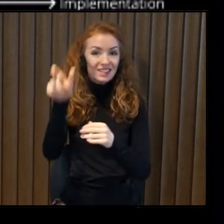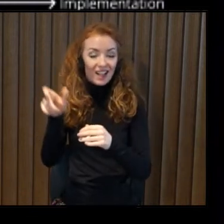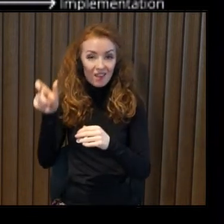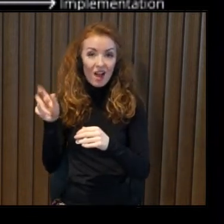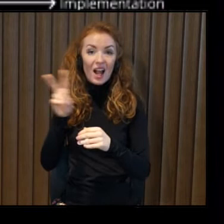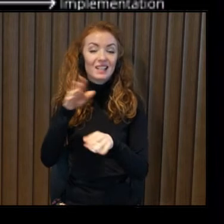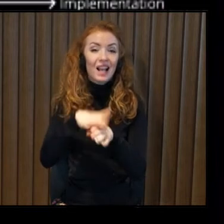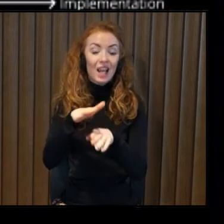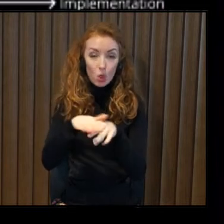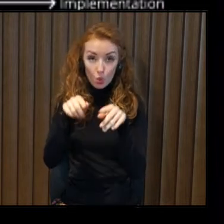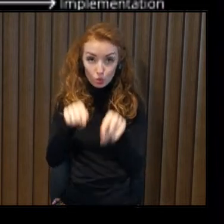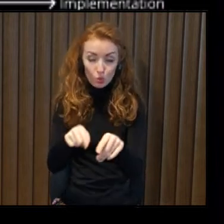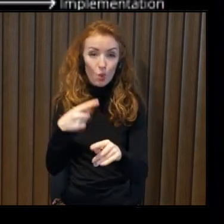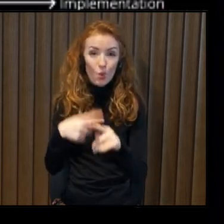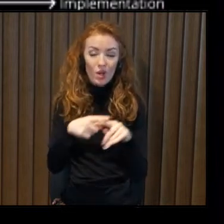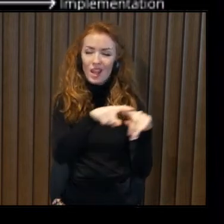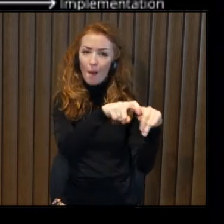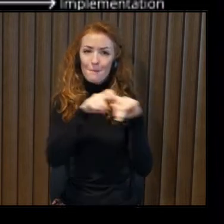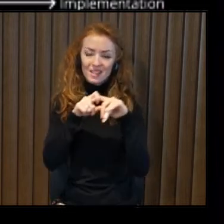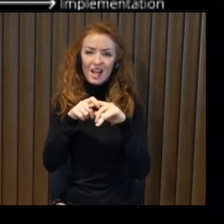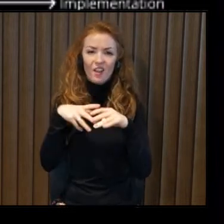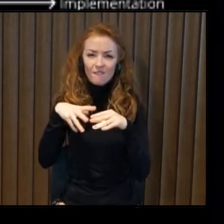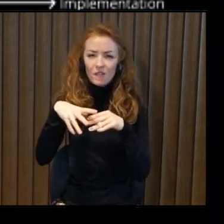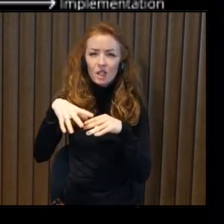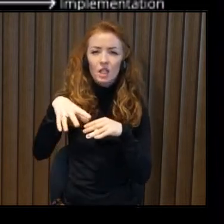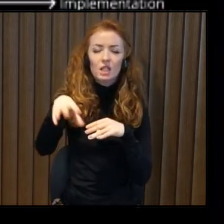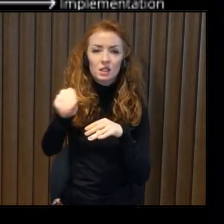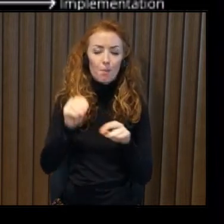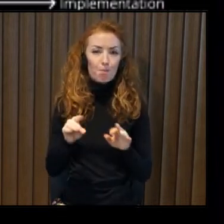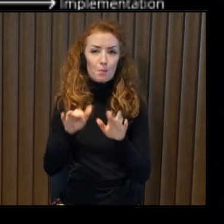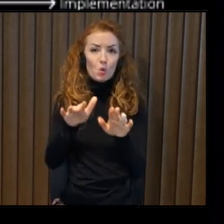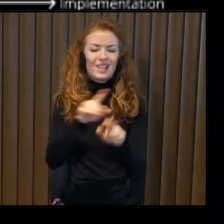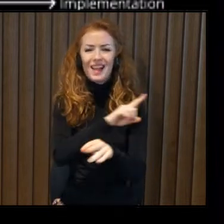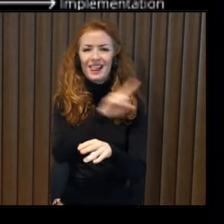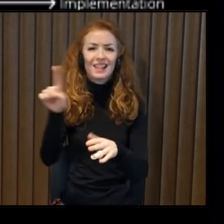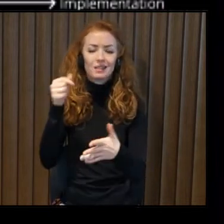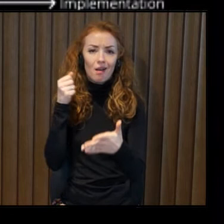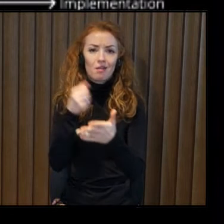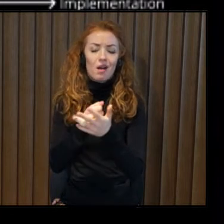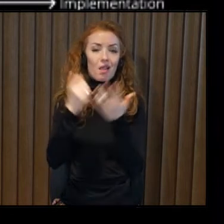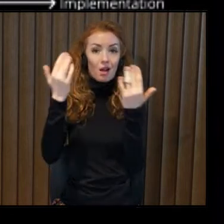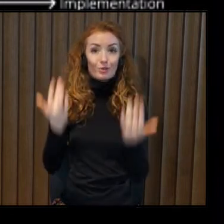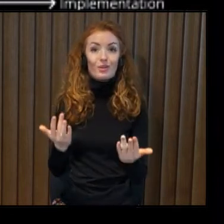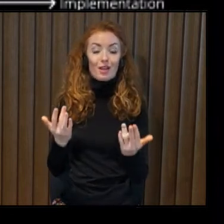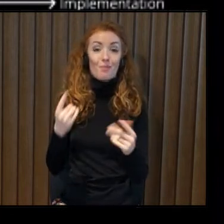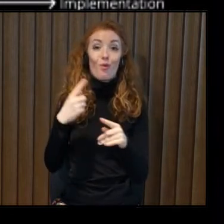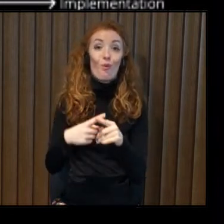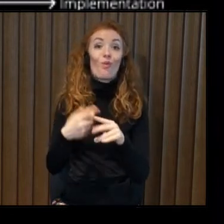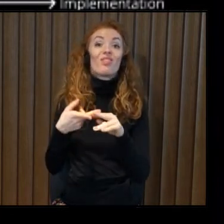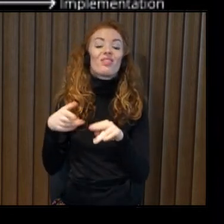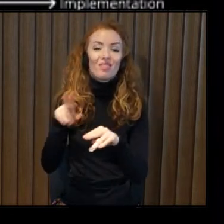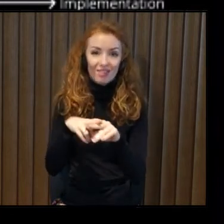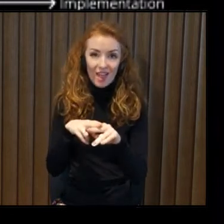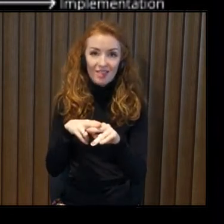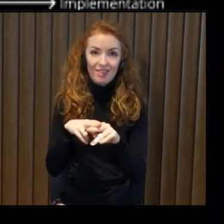down to implementation. And you know what you get from doing that? A better product for everyone and a product that's more likely to be adopted